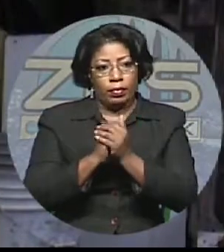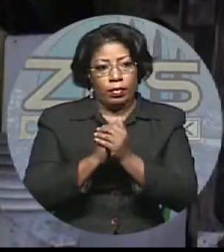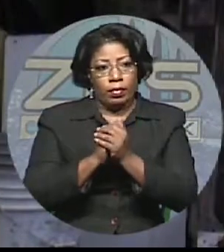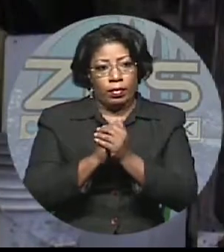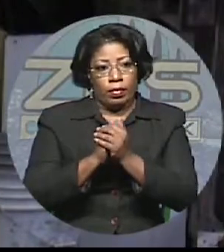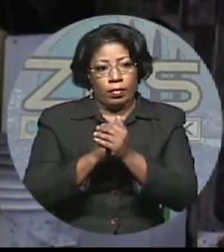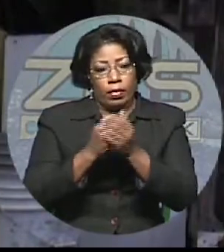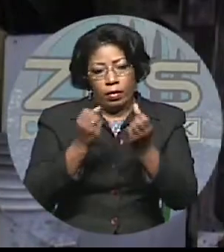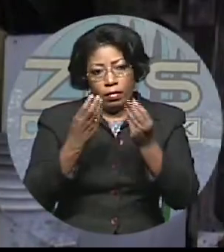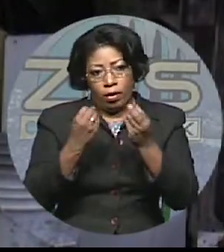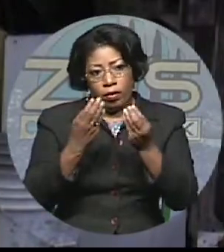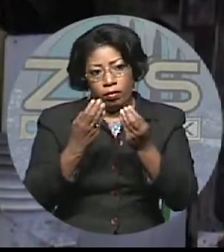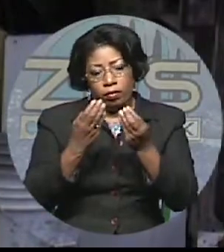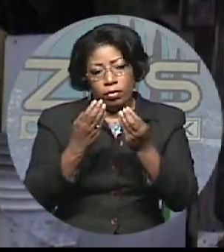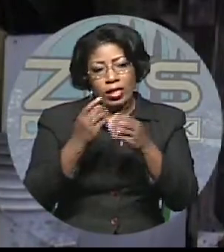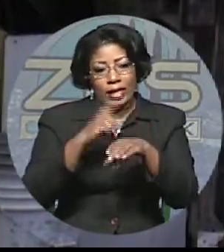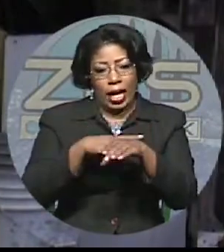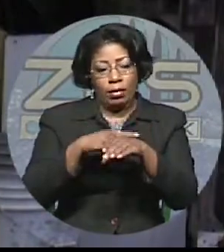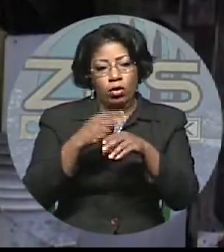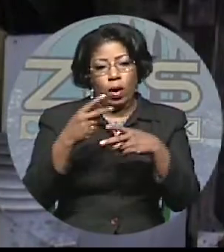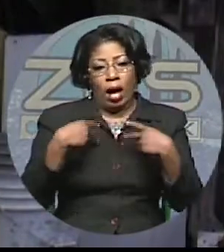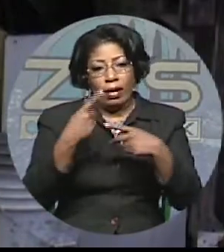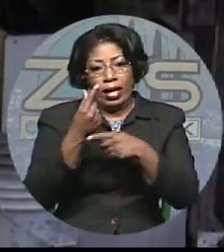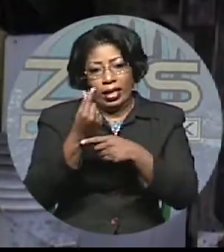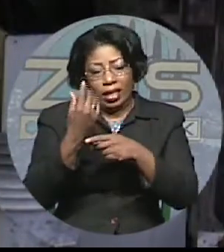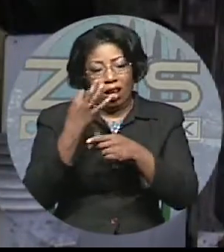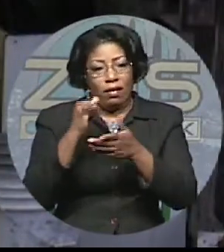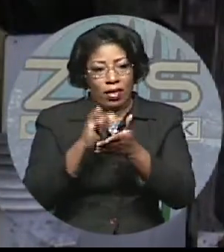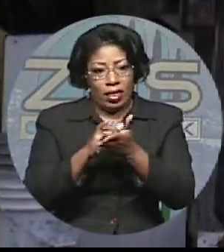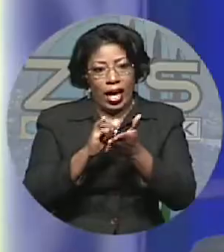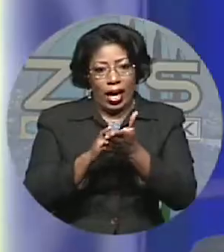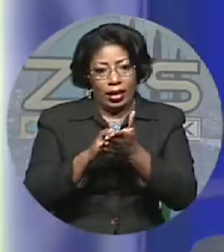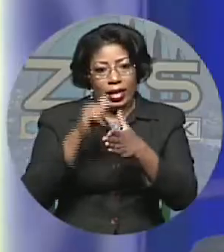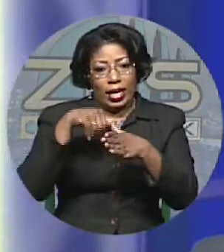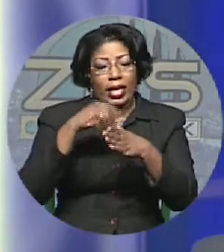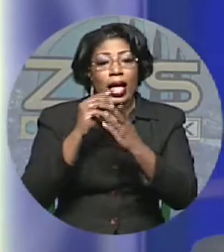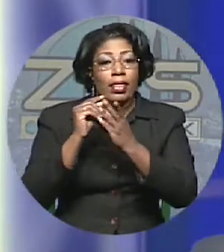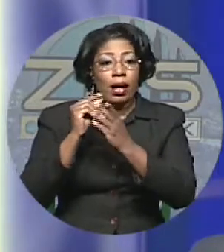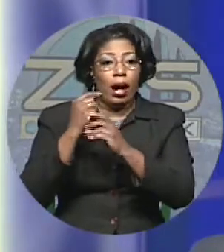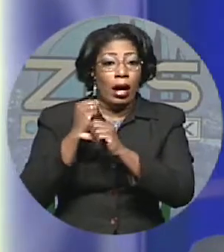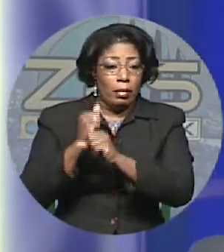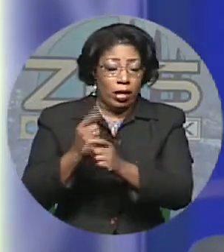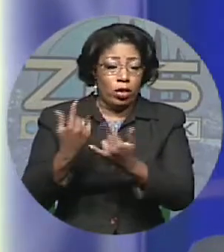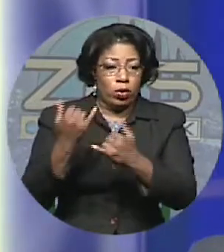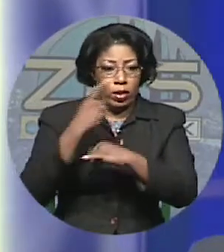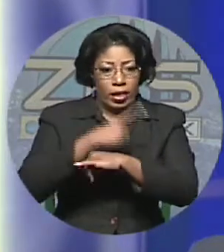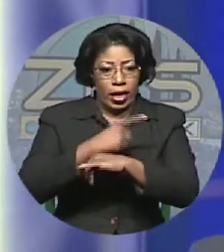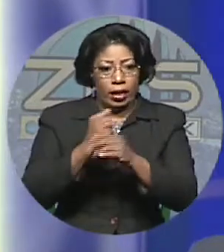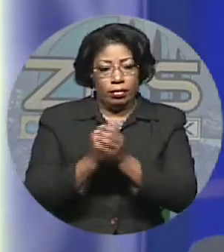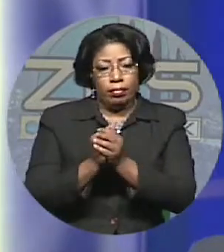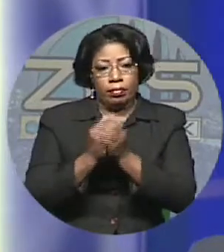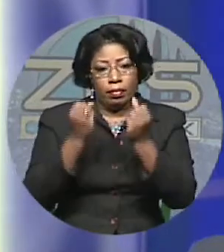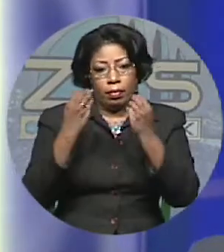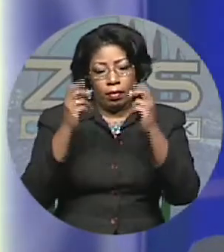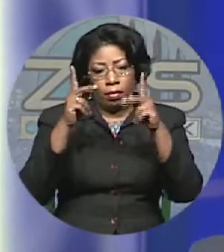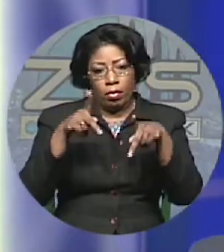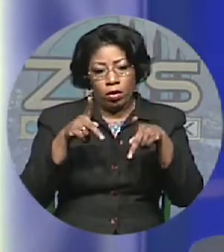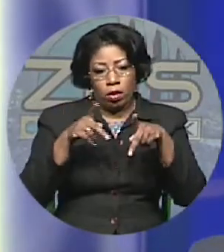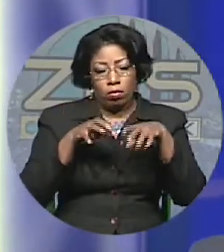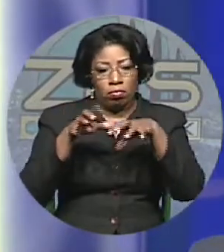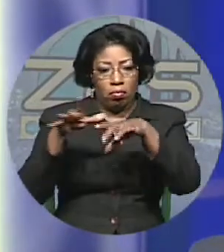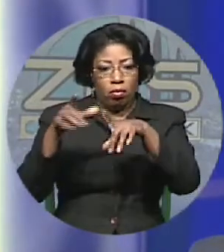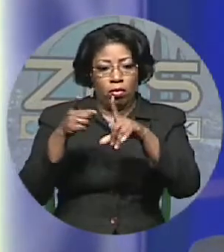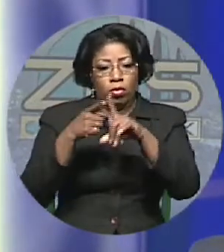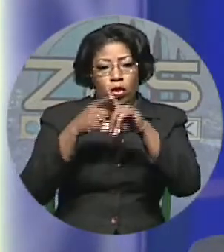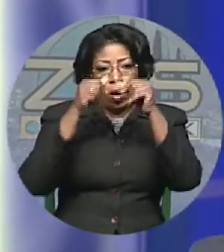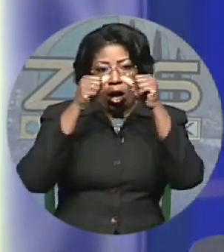you're having very little of that in some quarters of the media today. Hundreds flocked to our key last night for the